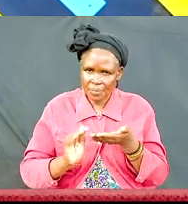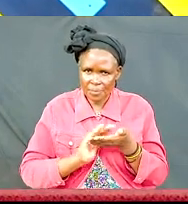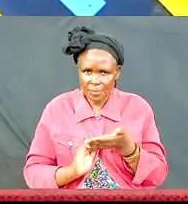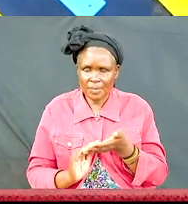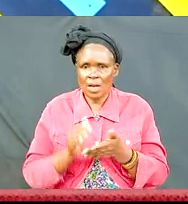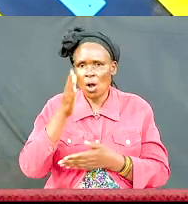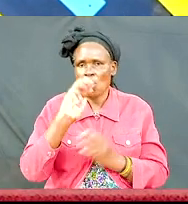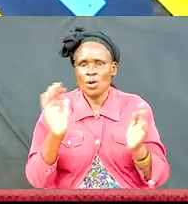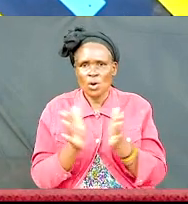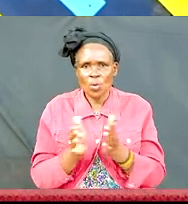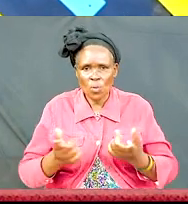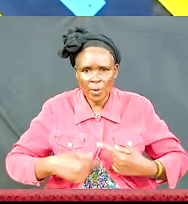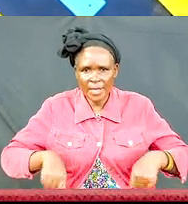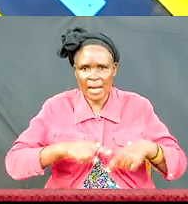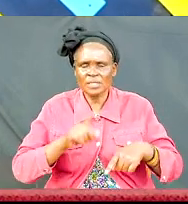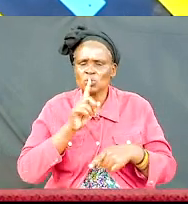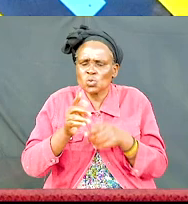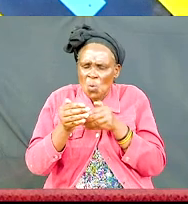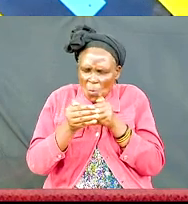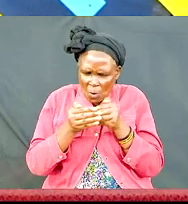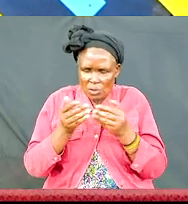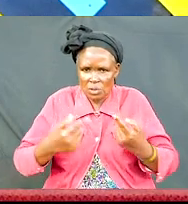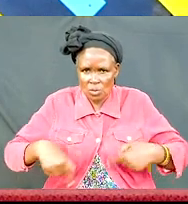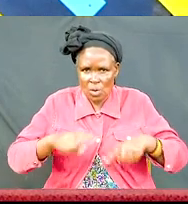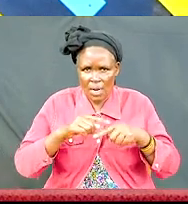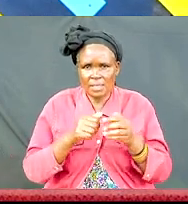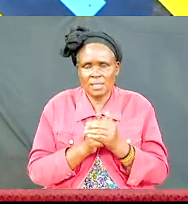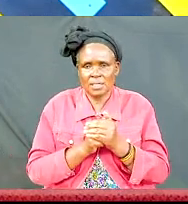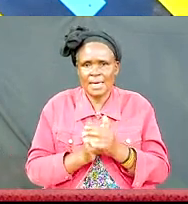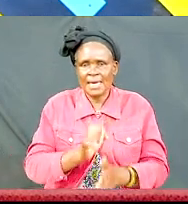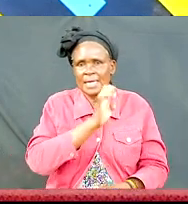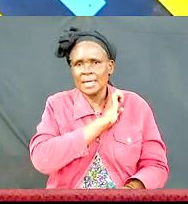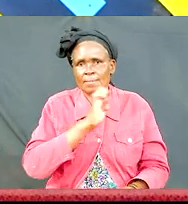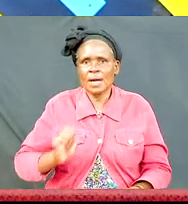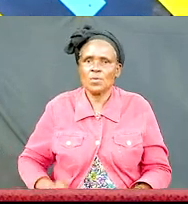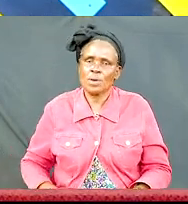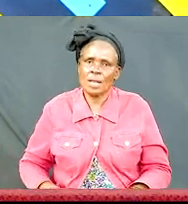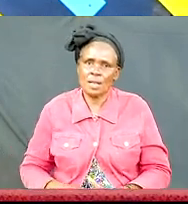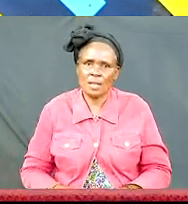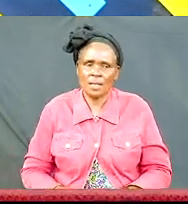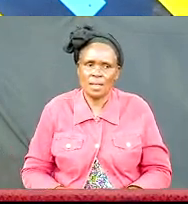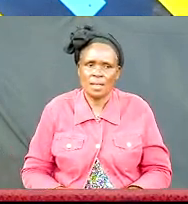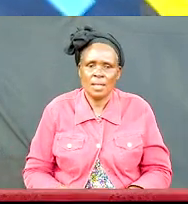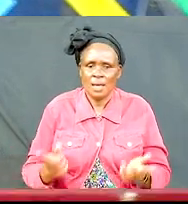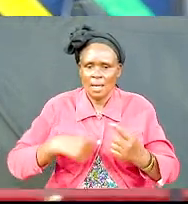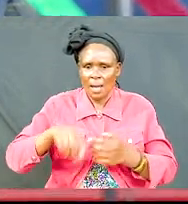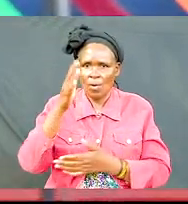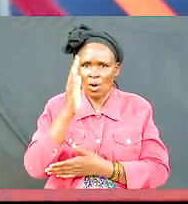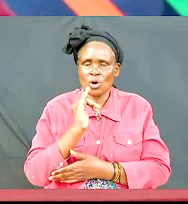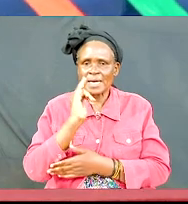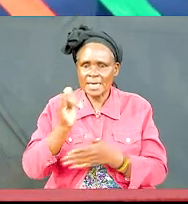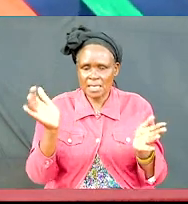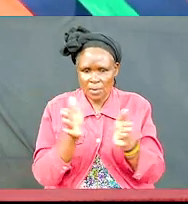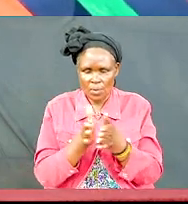with us, so close to us, Emmanuel. Our God is with